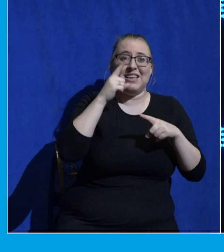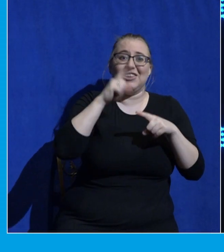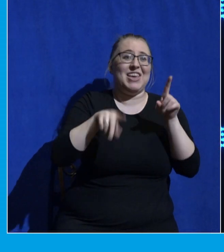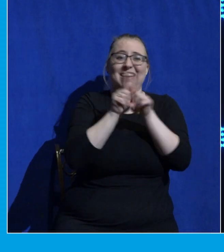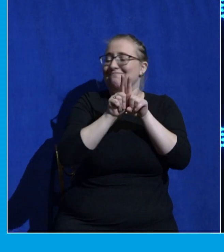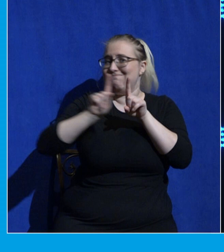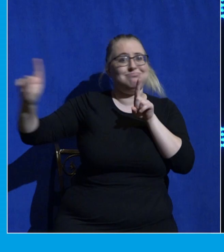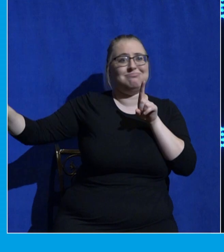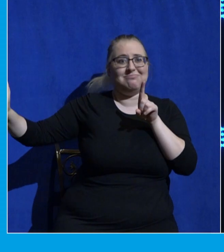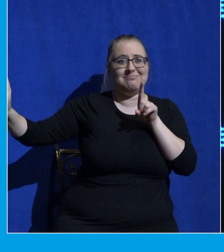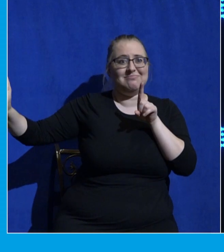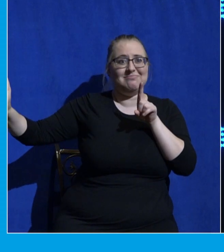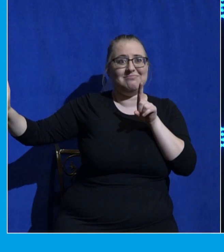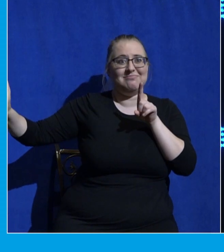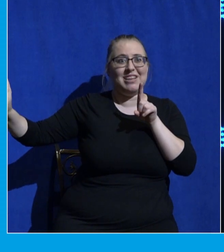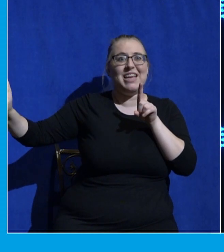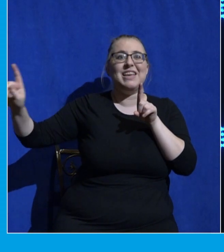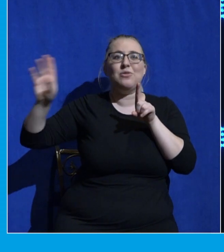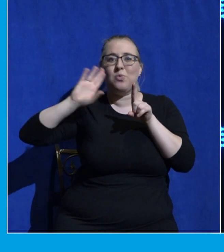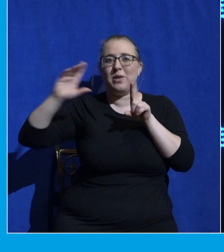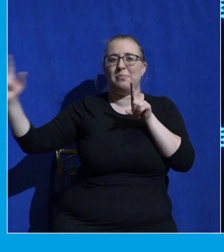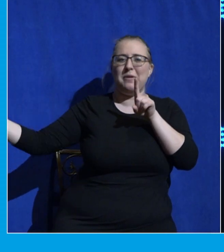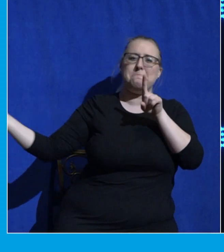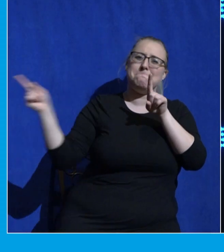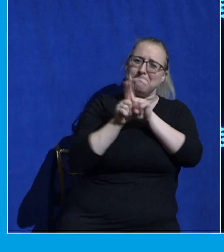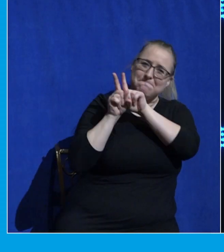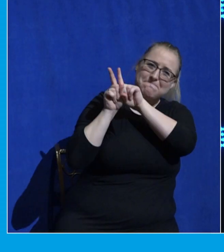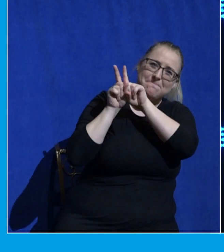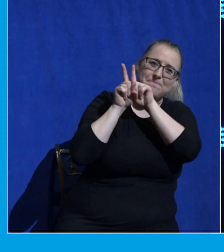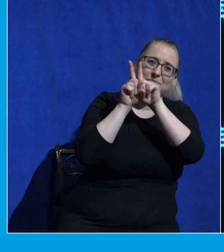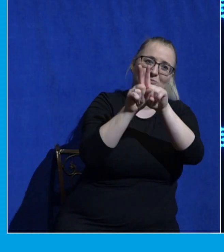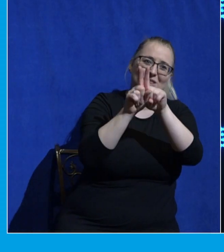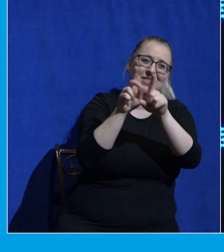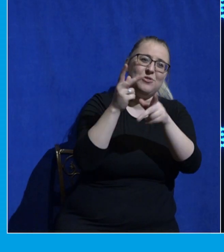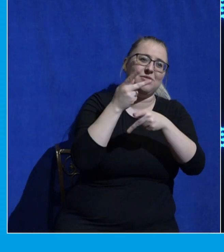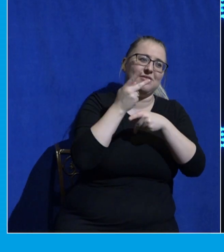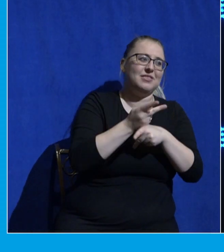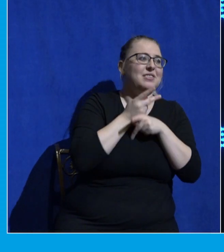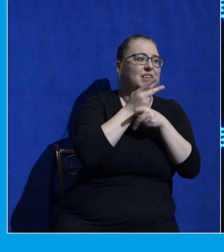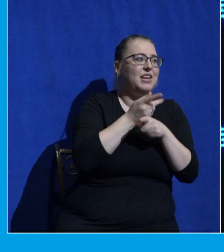him. You can't shake him. He's with you and he keeps you.